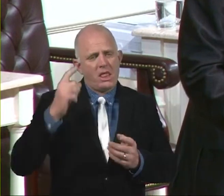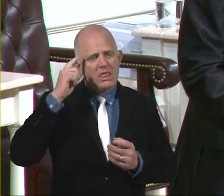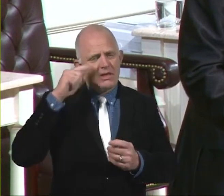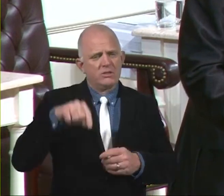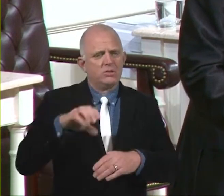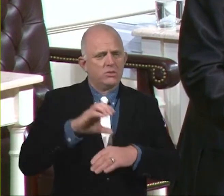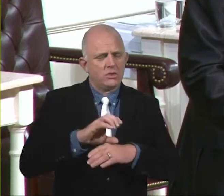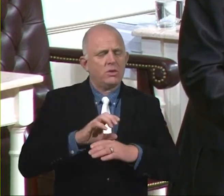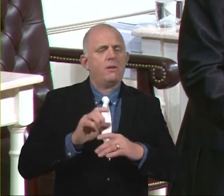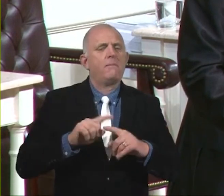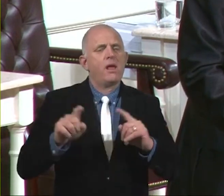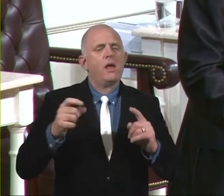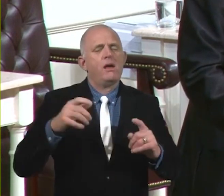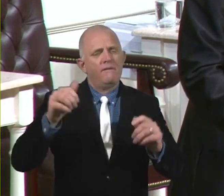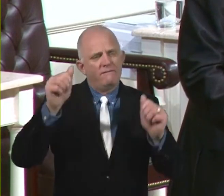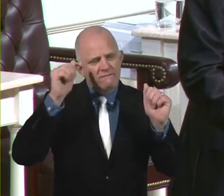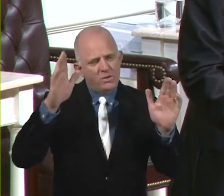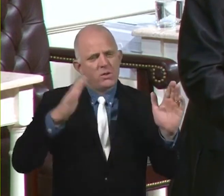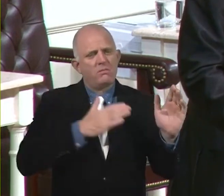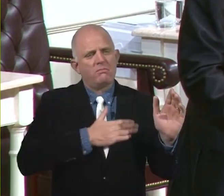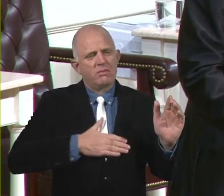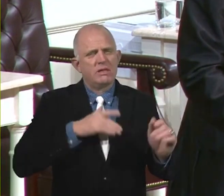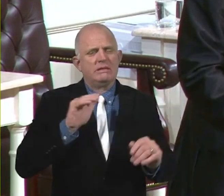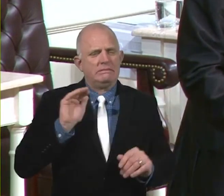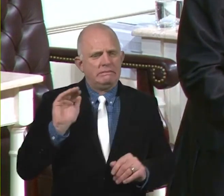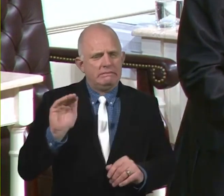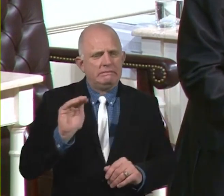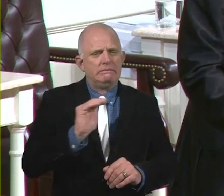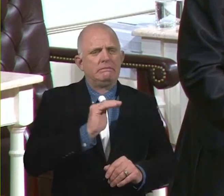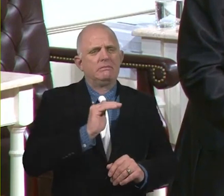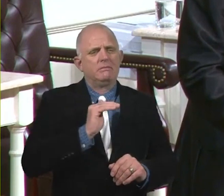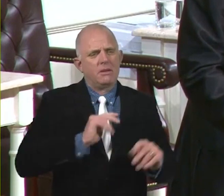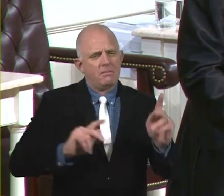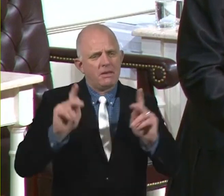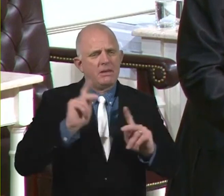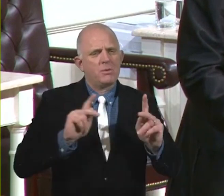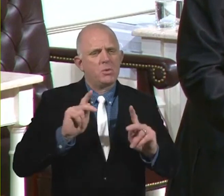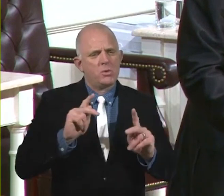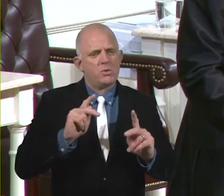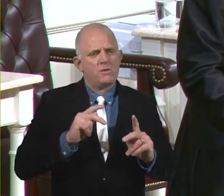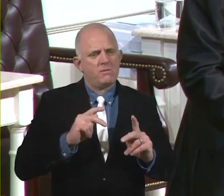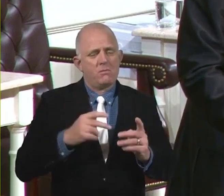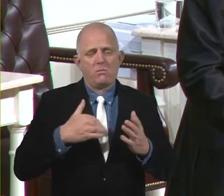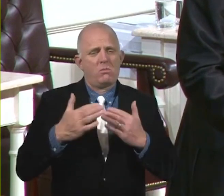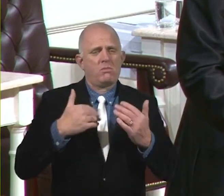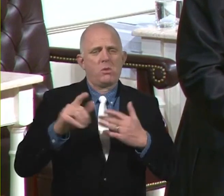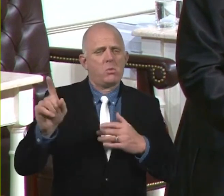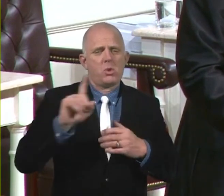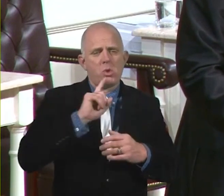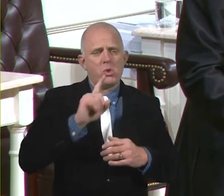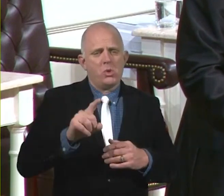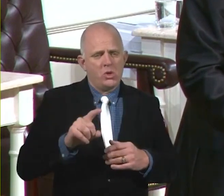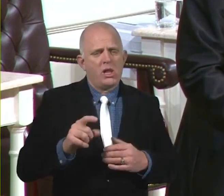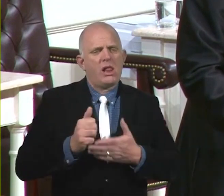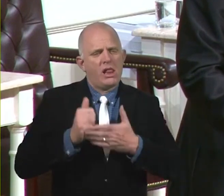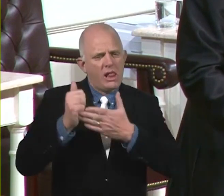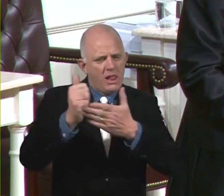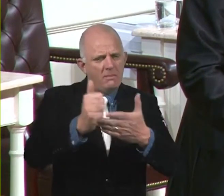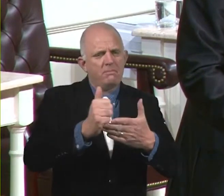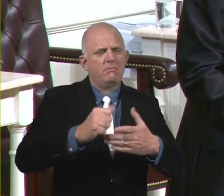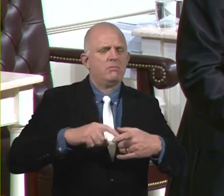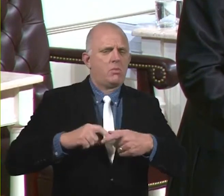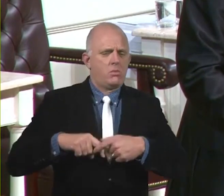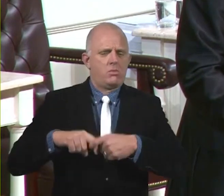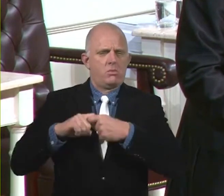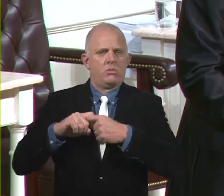Father, speak to people. Speak to people tonight, wherever they are, Help them to stop, and you speak to